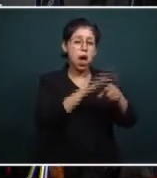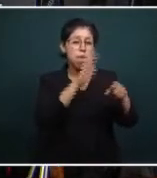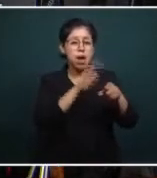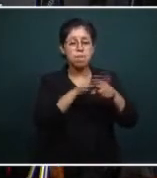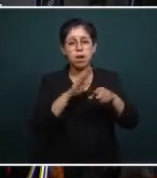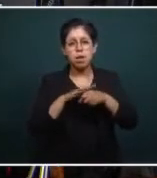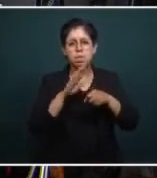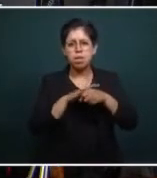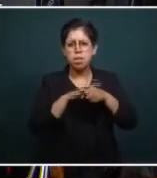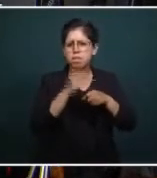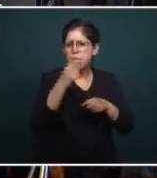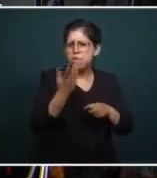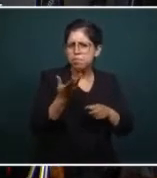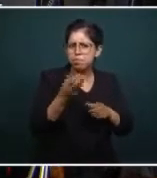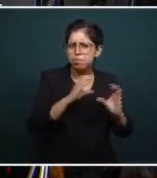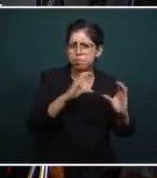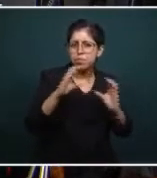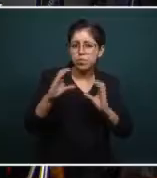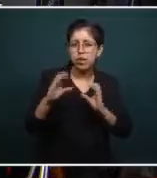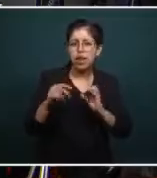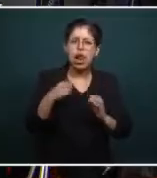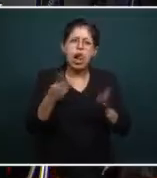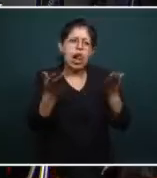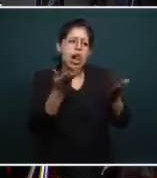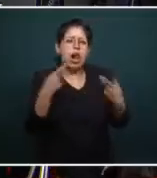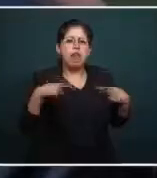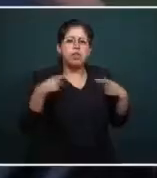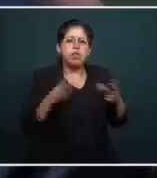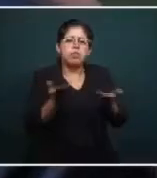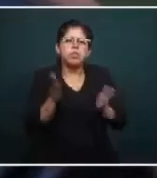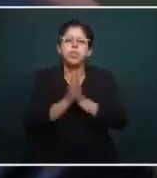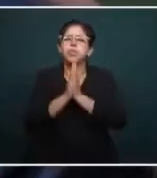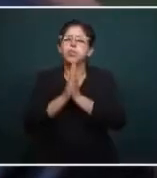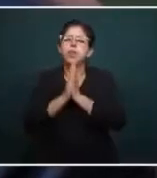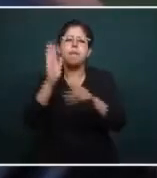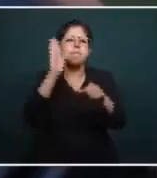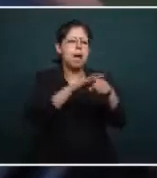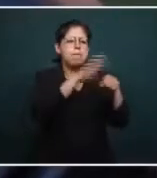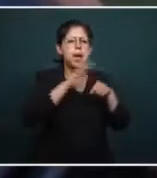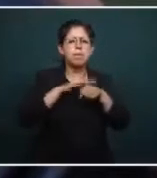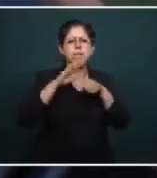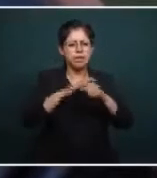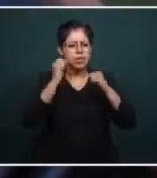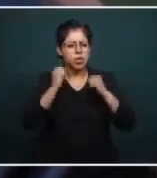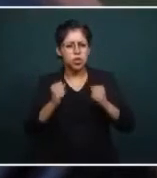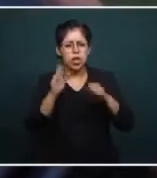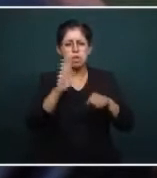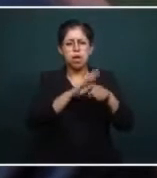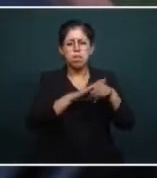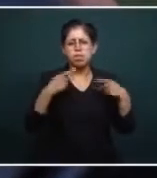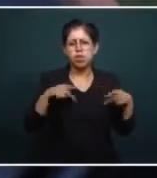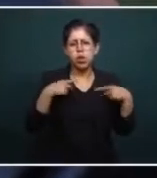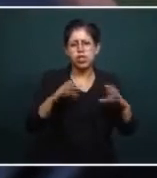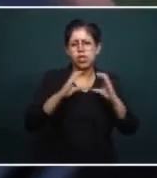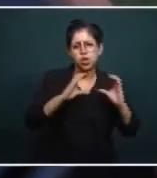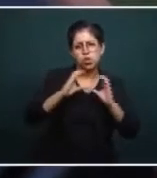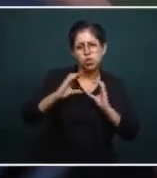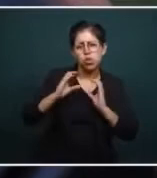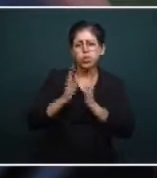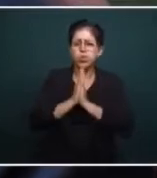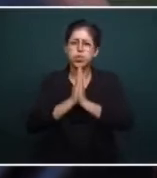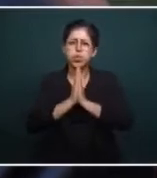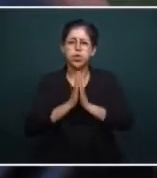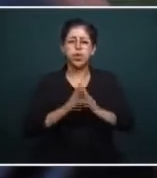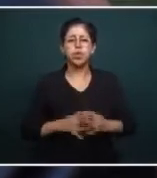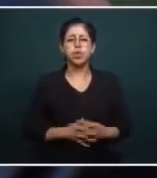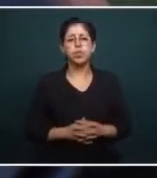units. pidió la gente, This nos was pidió también requested by the el people, gobernador. and it was also requested by the governor.